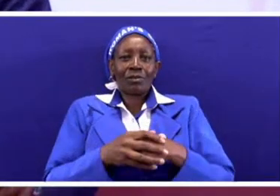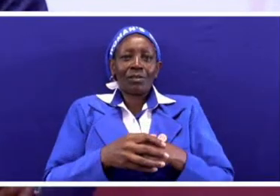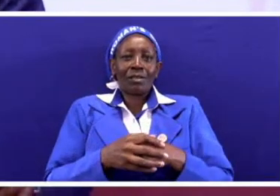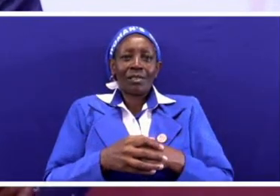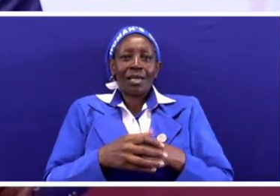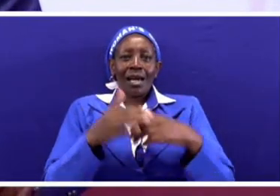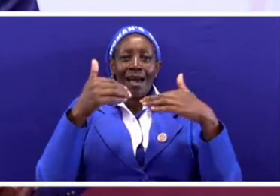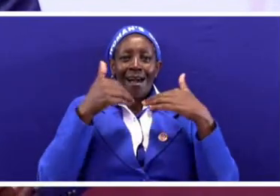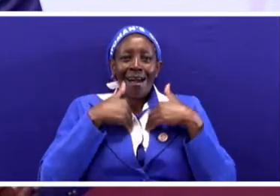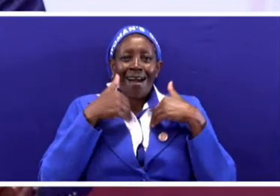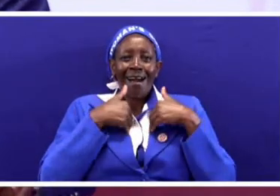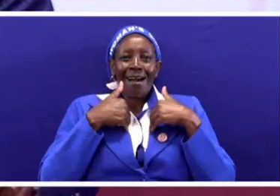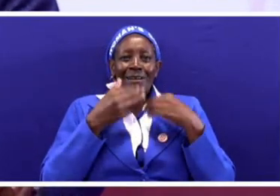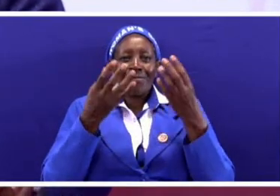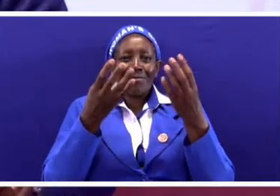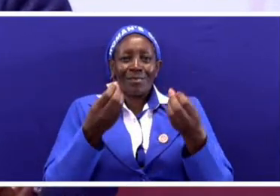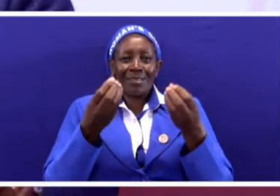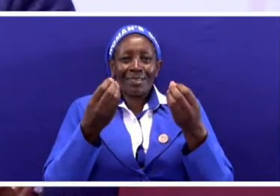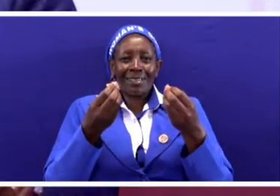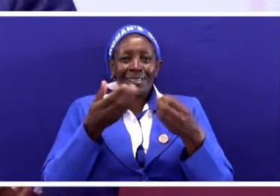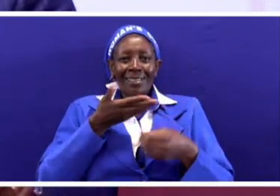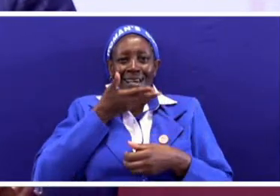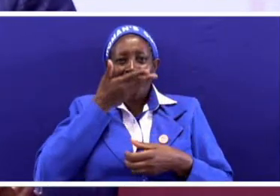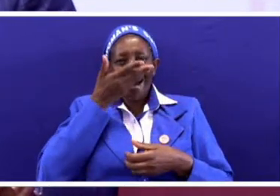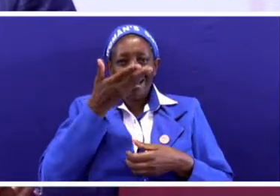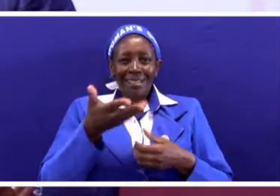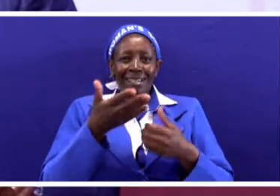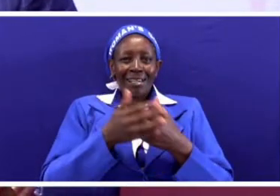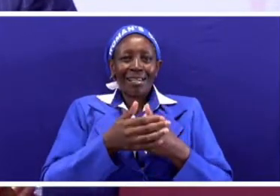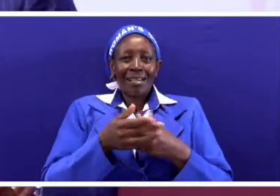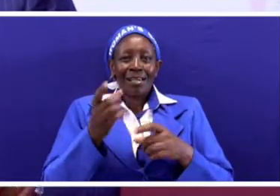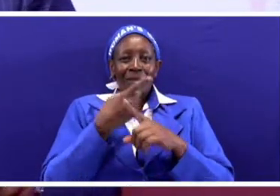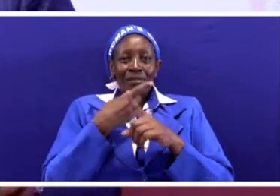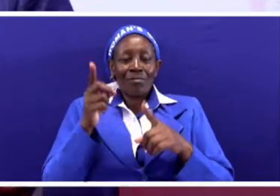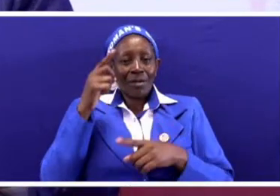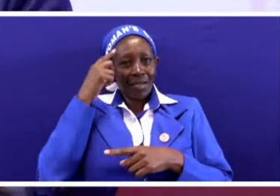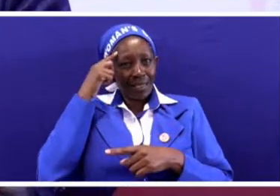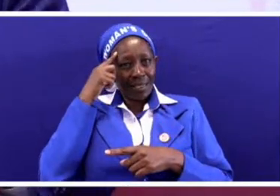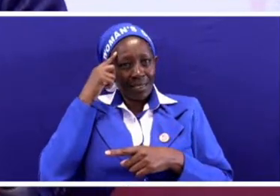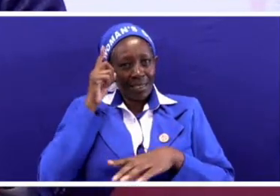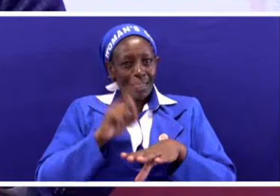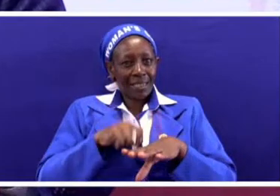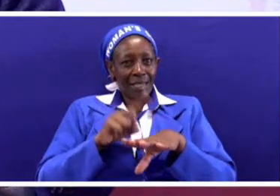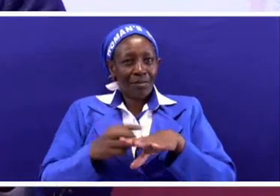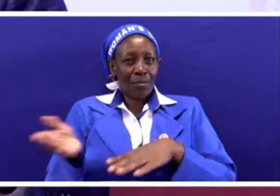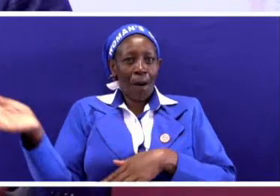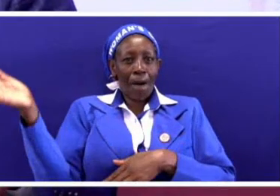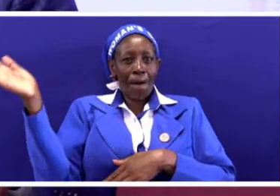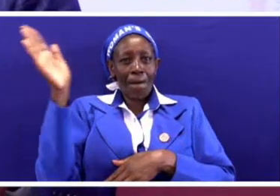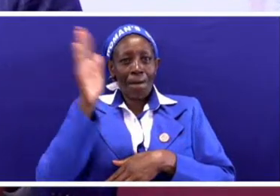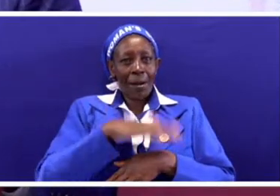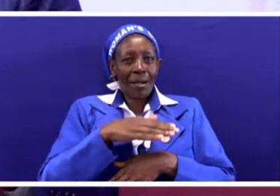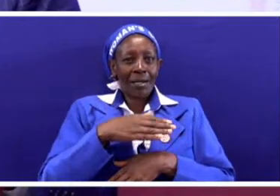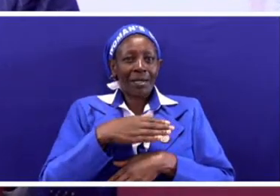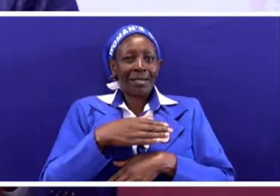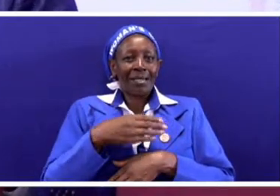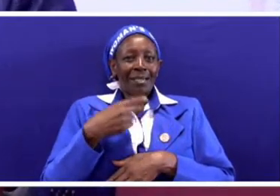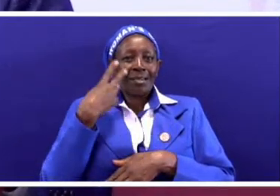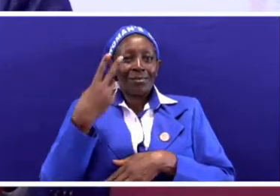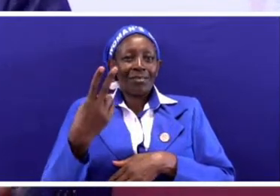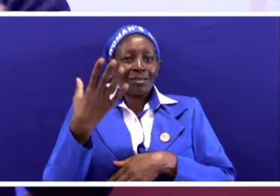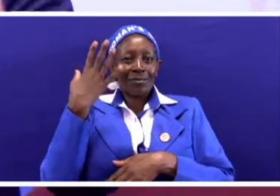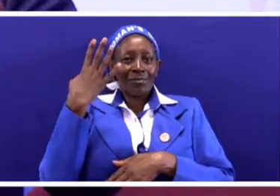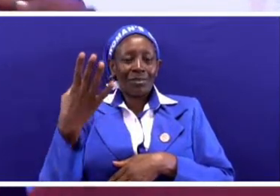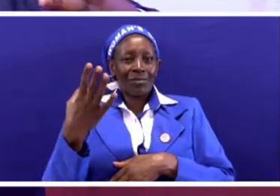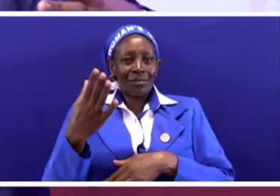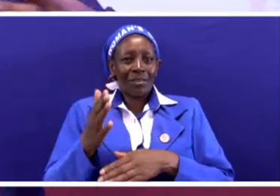answers for the methods of ministry. I think perhaps when we come back for the 25th General Assembly, we can